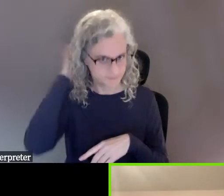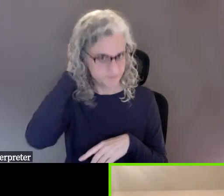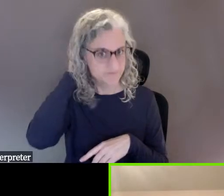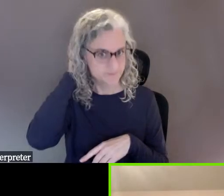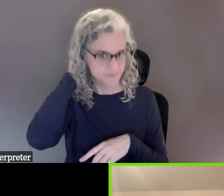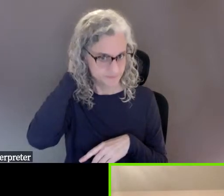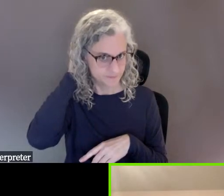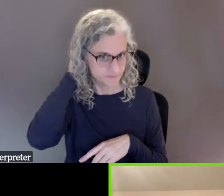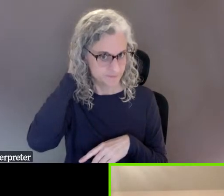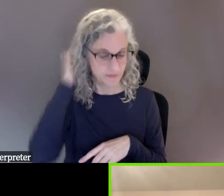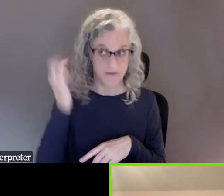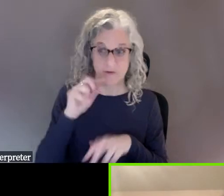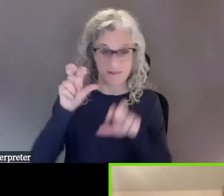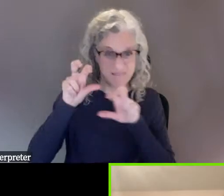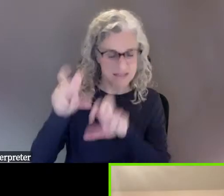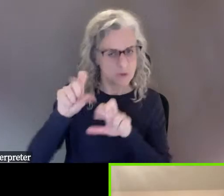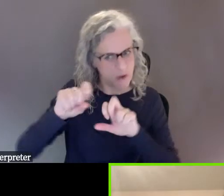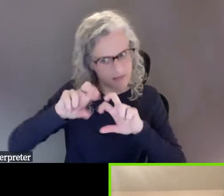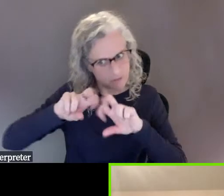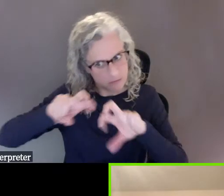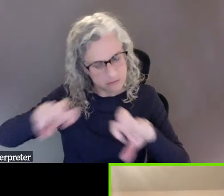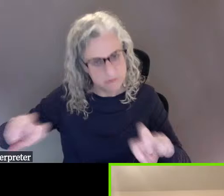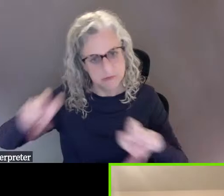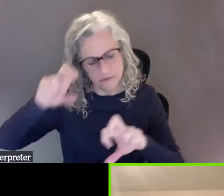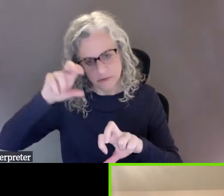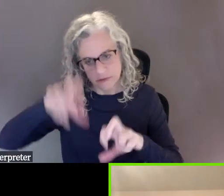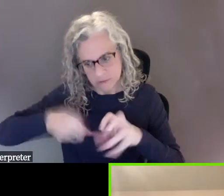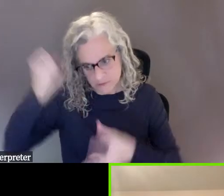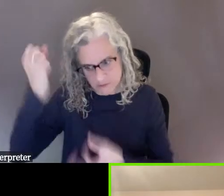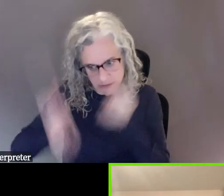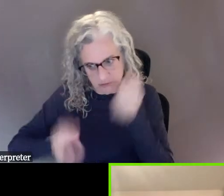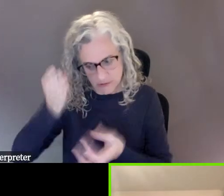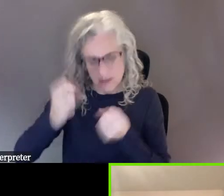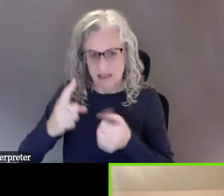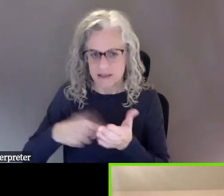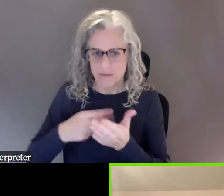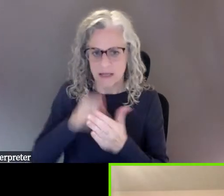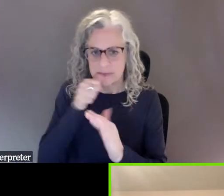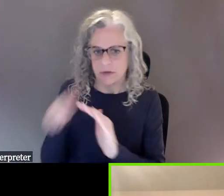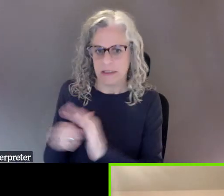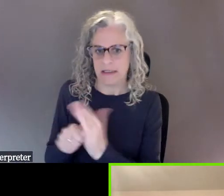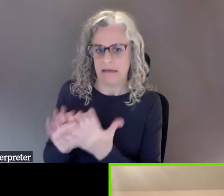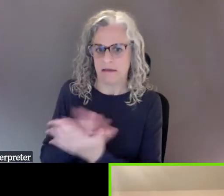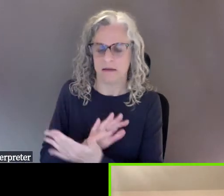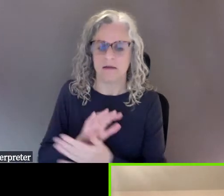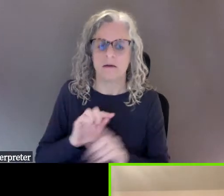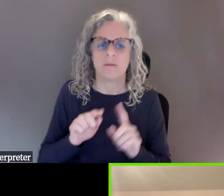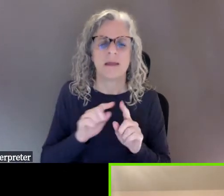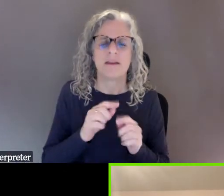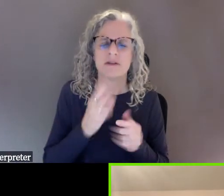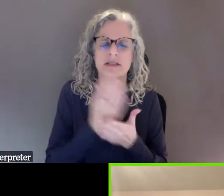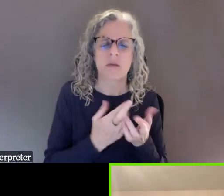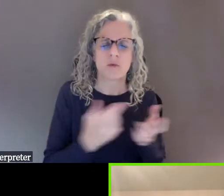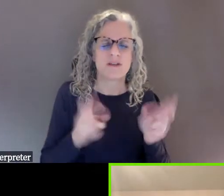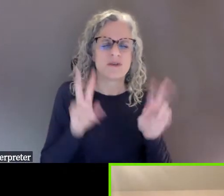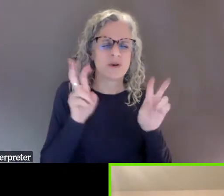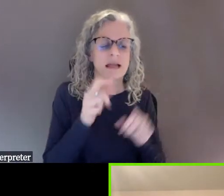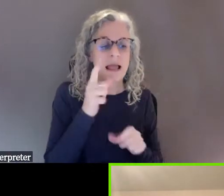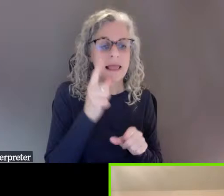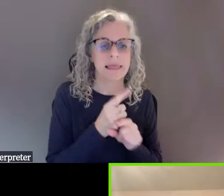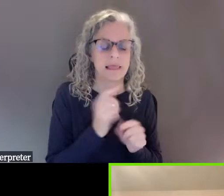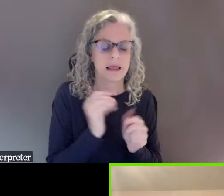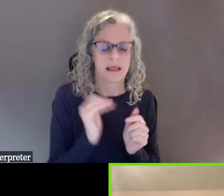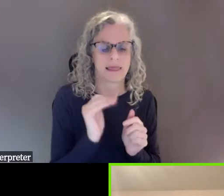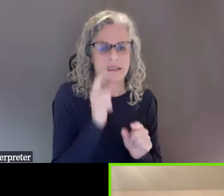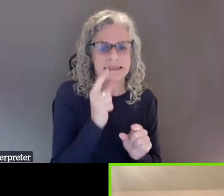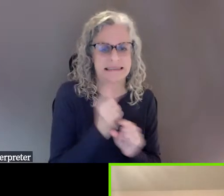You really have to dig for them because, sometimes they're hidden, but there are some resources like Little Sis that has a slightly couple months now outdated